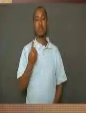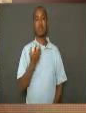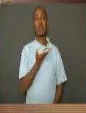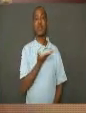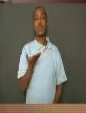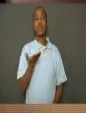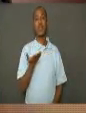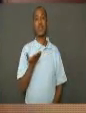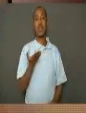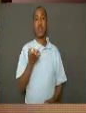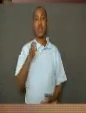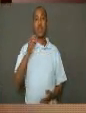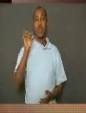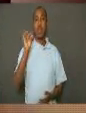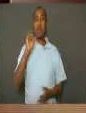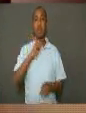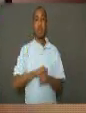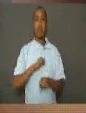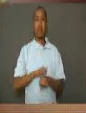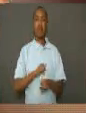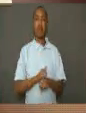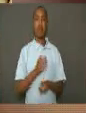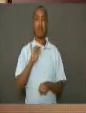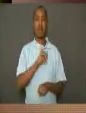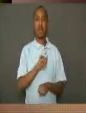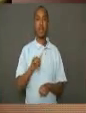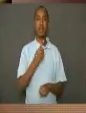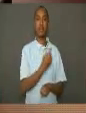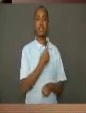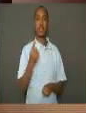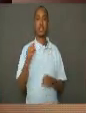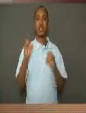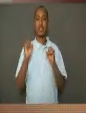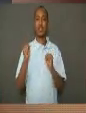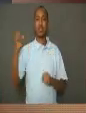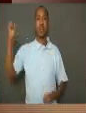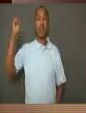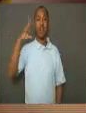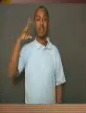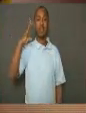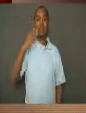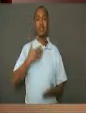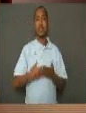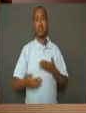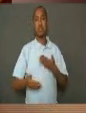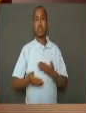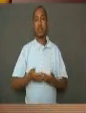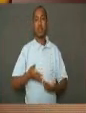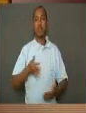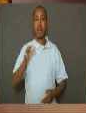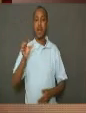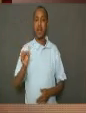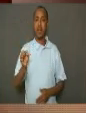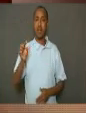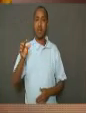a pebble could produce such a strong light simply by dropping